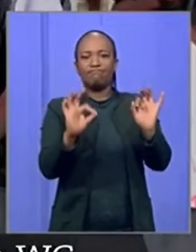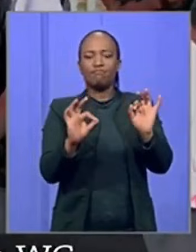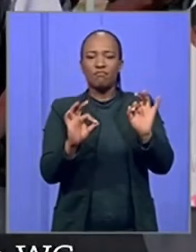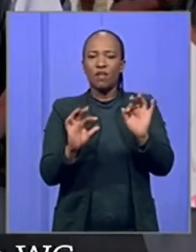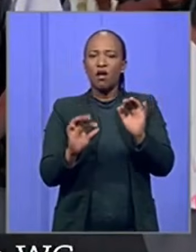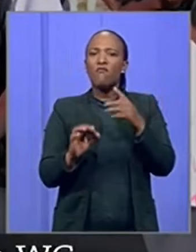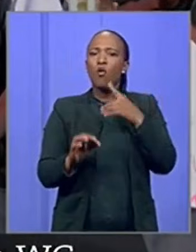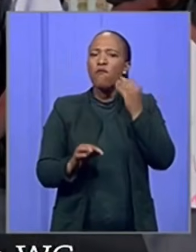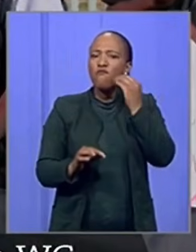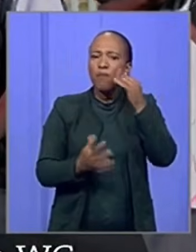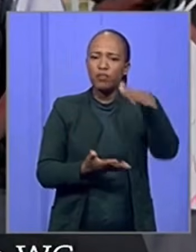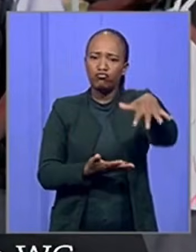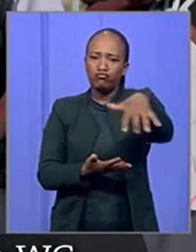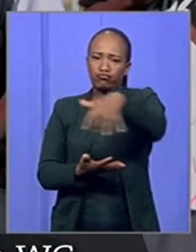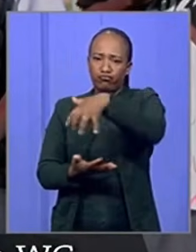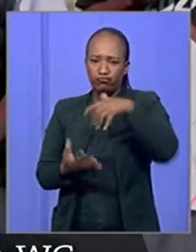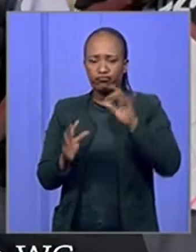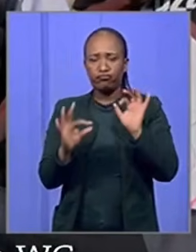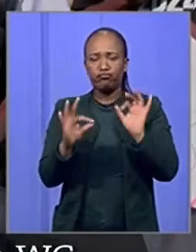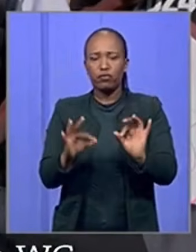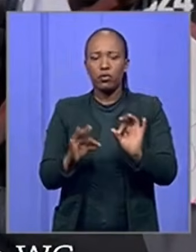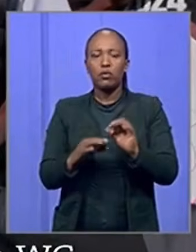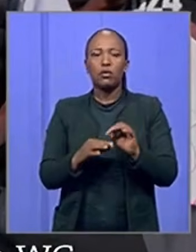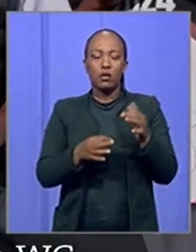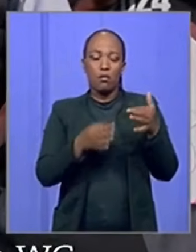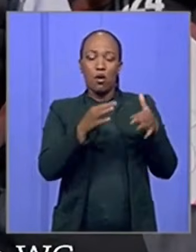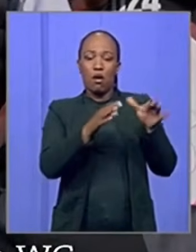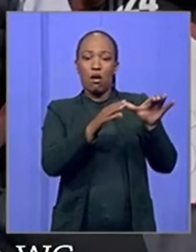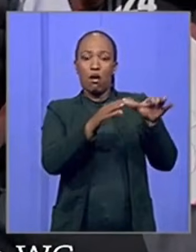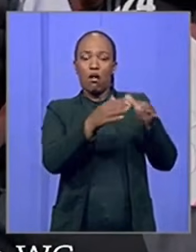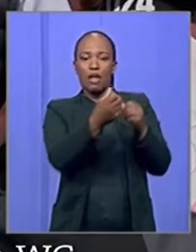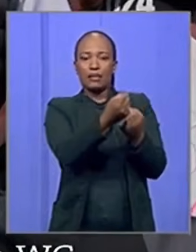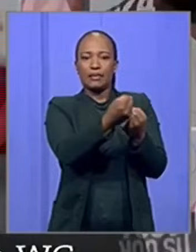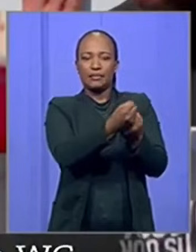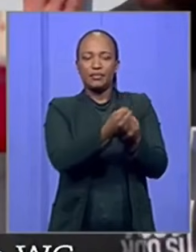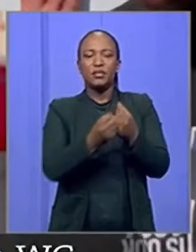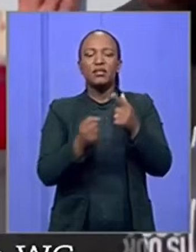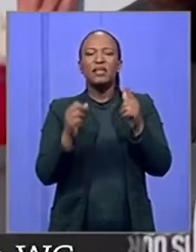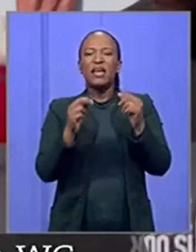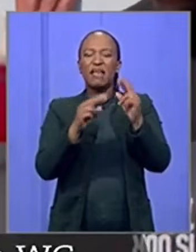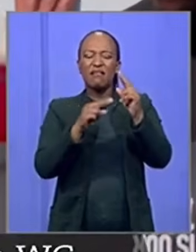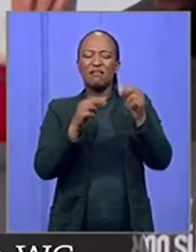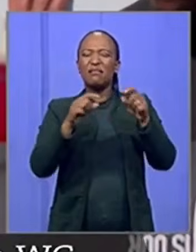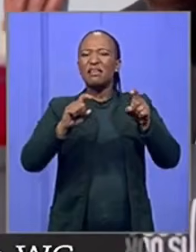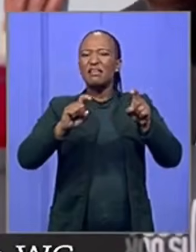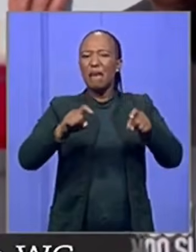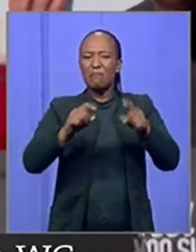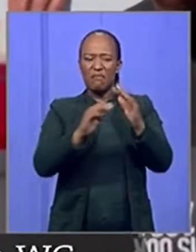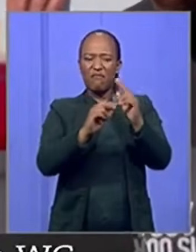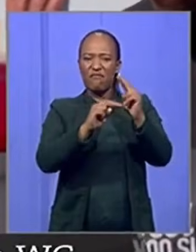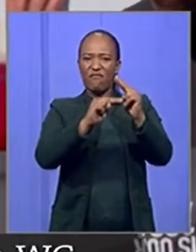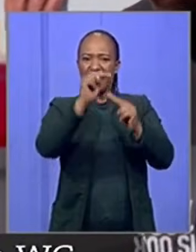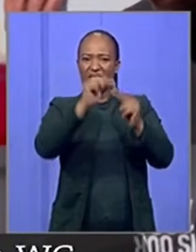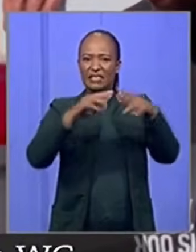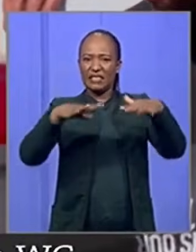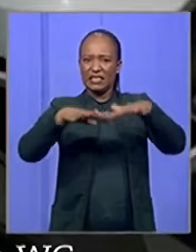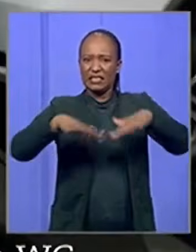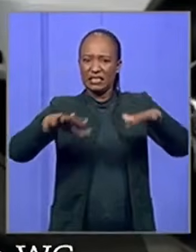intelligence. Batsheetsi ba moga ba re maemo a ditlolo tsa molao Cape Flats a ya ngongorisa mme baahi ba jesetswa kgwebileng ke